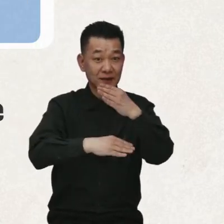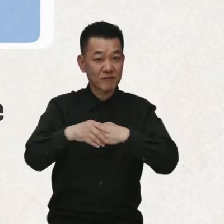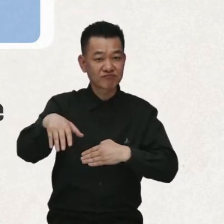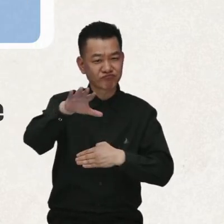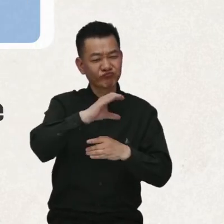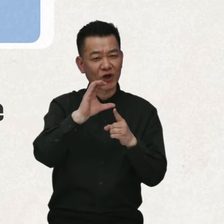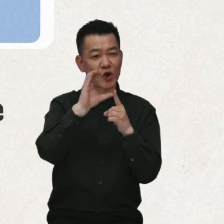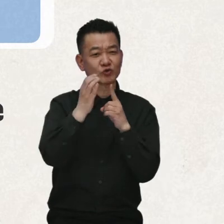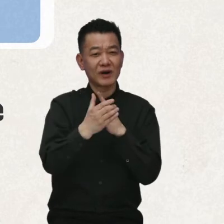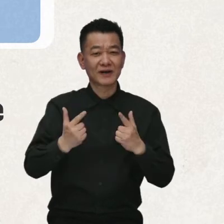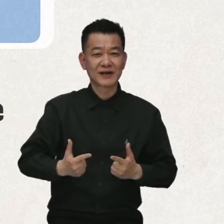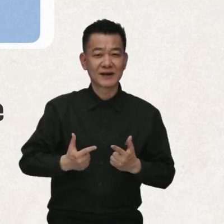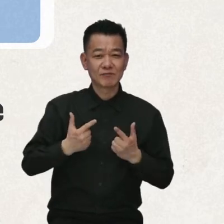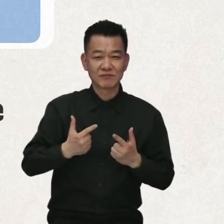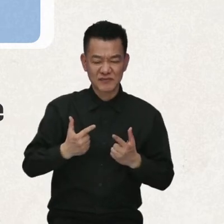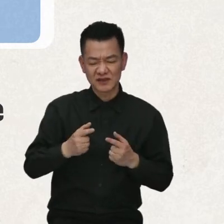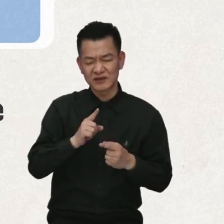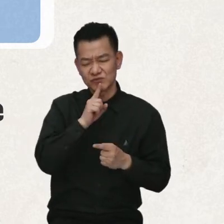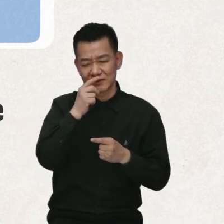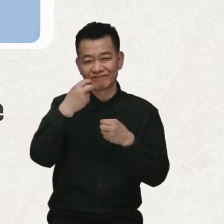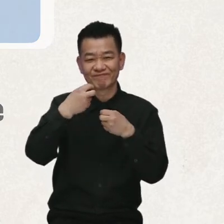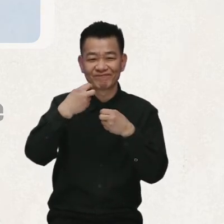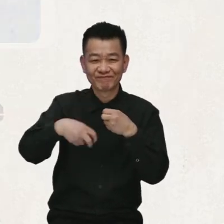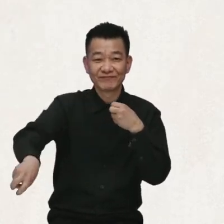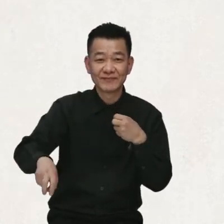experience difficulties in their cultural lives.